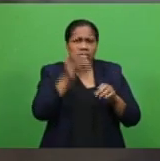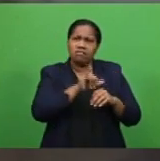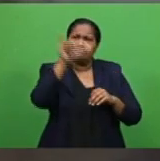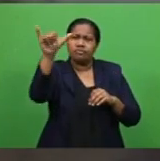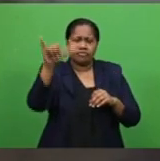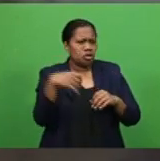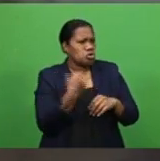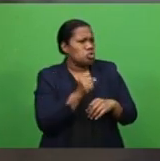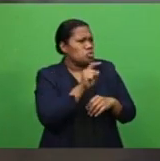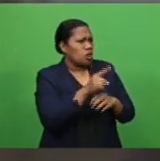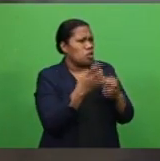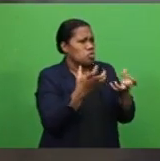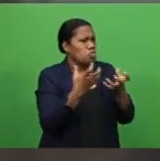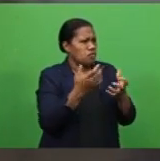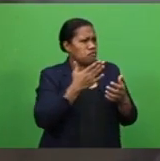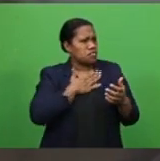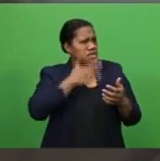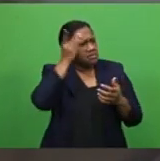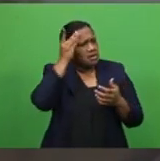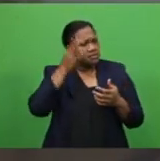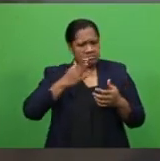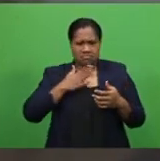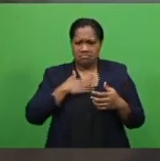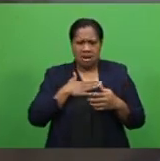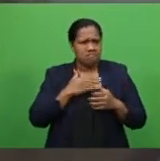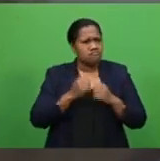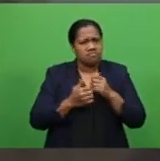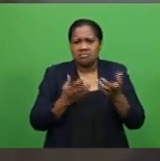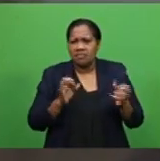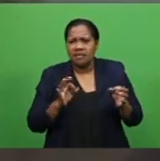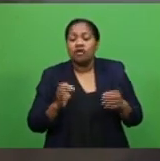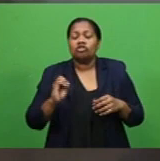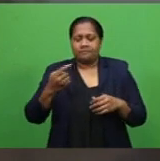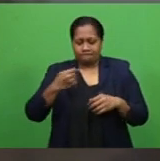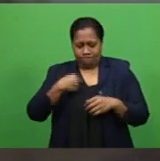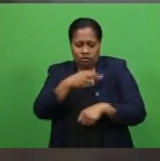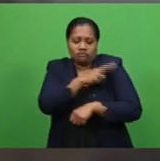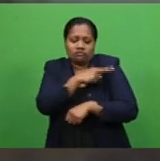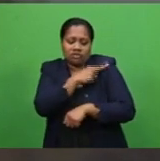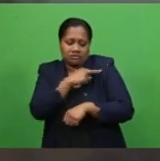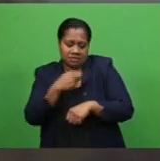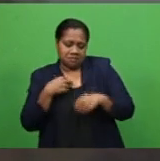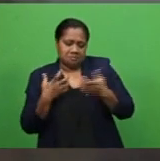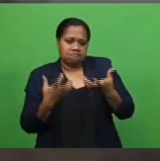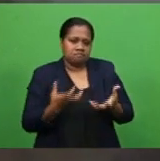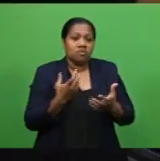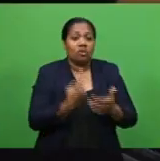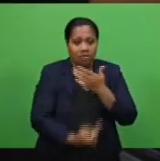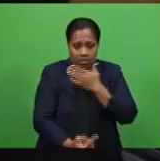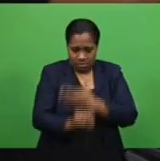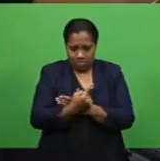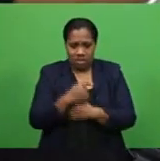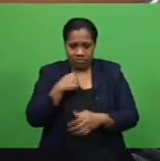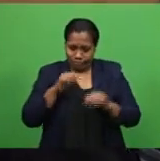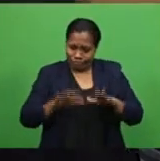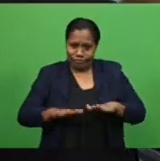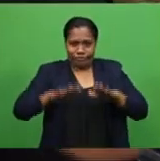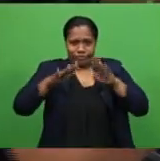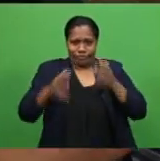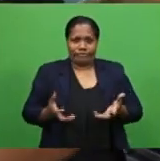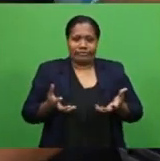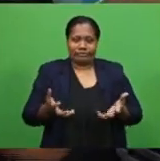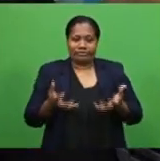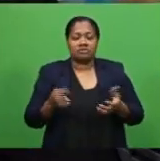all were at home, and then I took up cooking responsibilities from there and basically just took it as a career. Jordan says there was